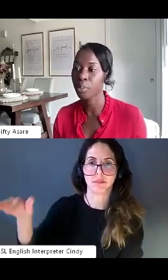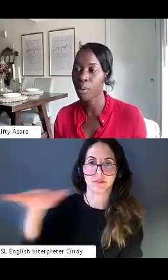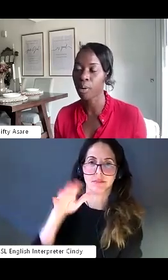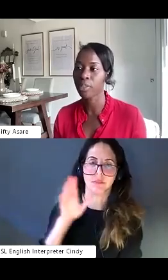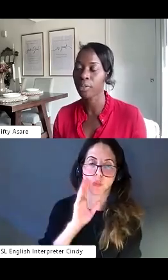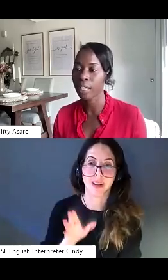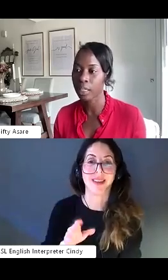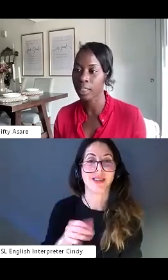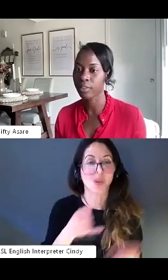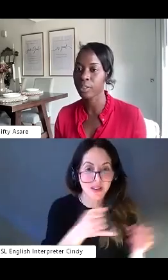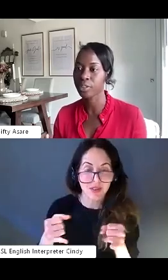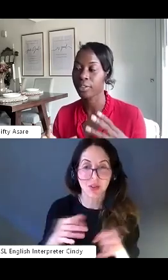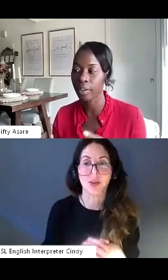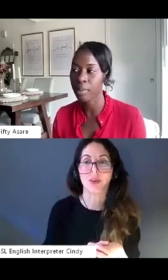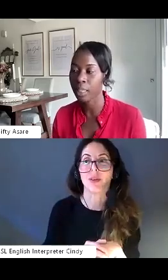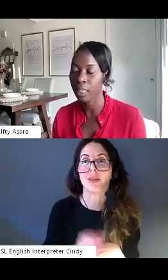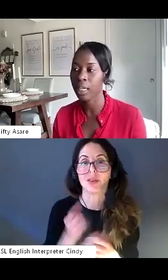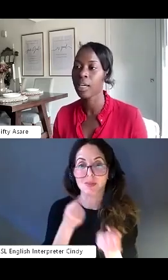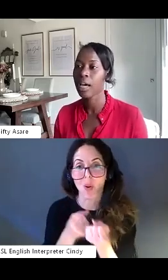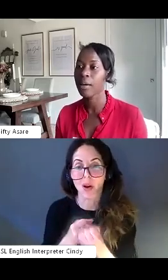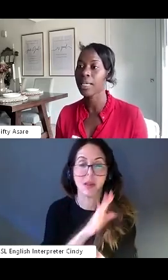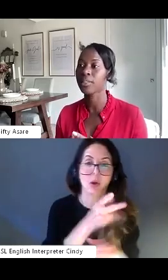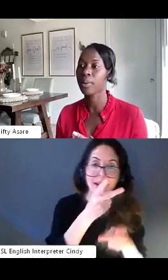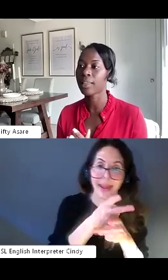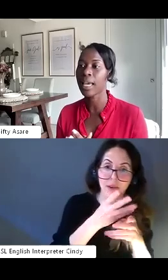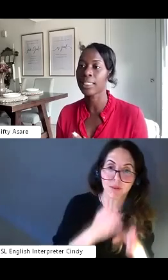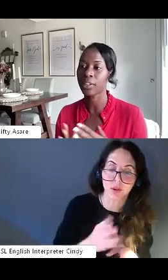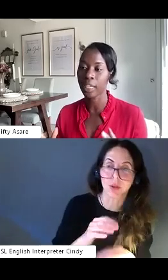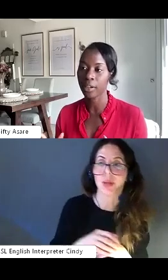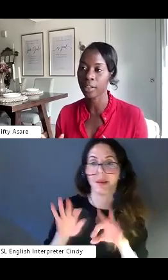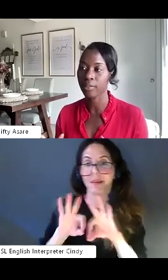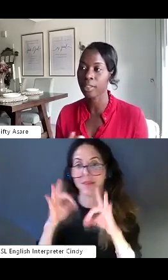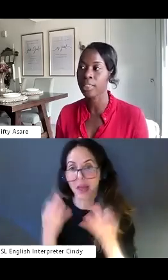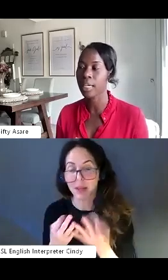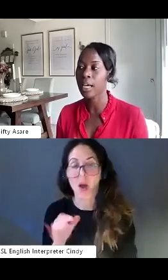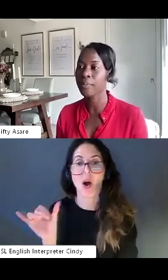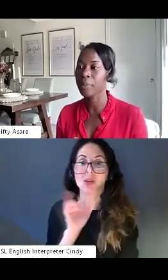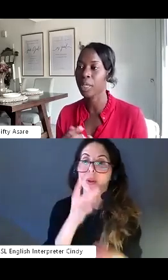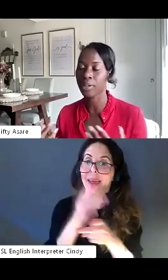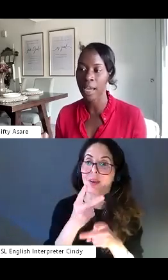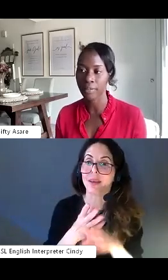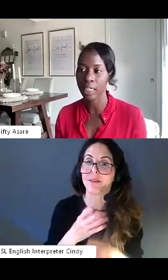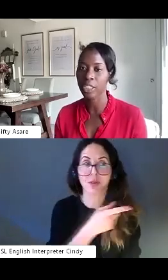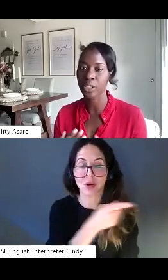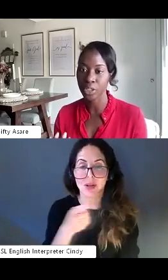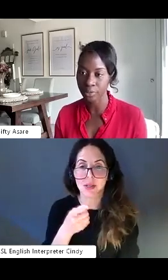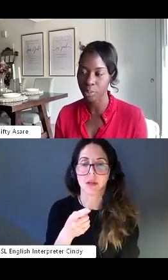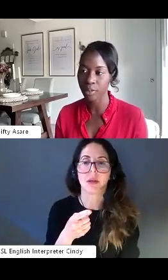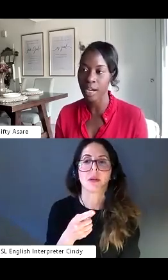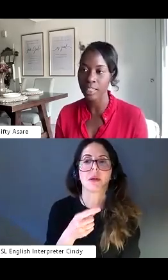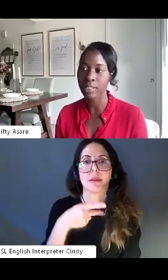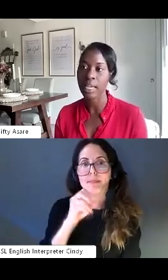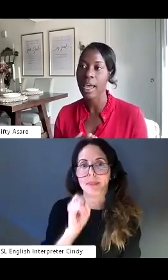their support, their caregivers, their family, as well as their caregivers, peer navigators,